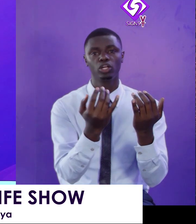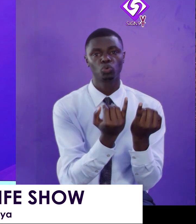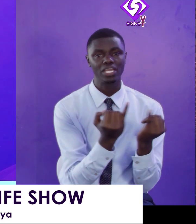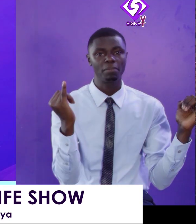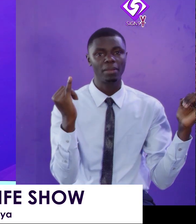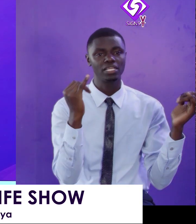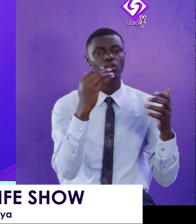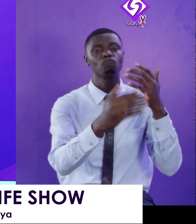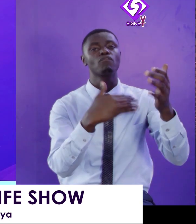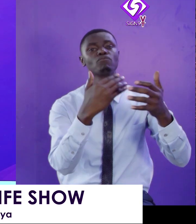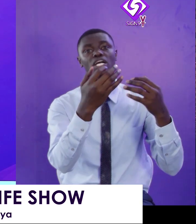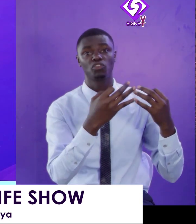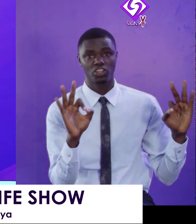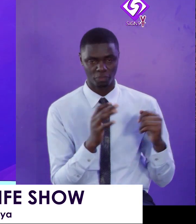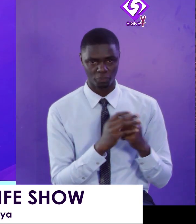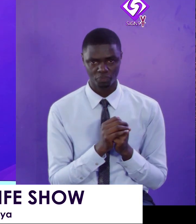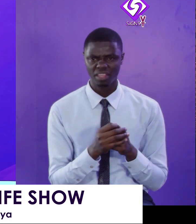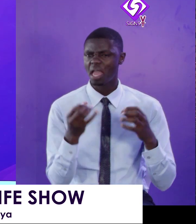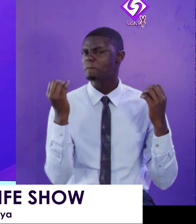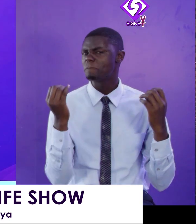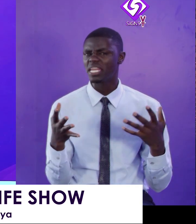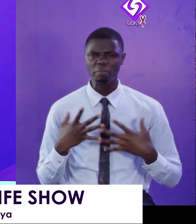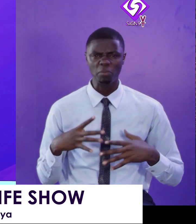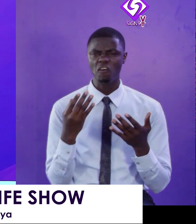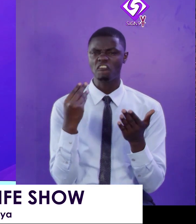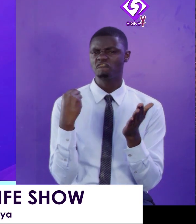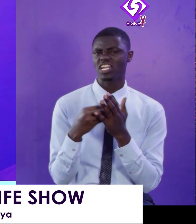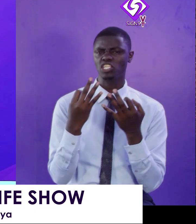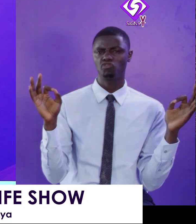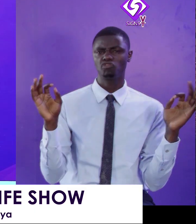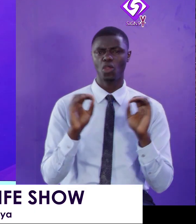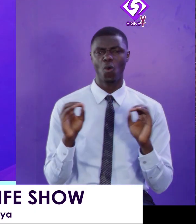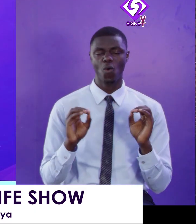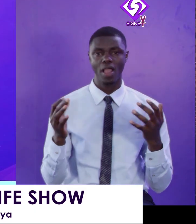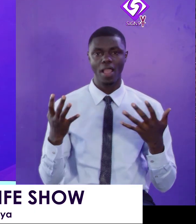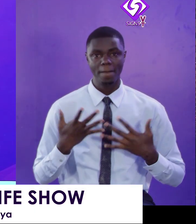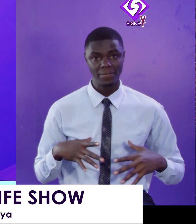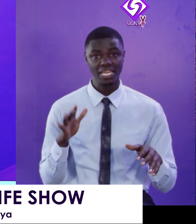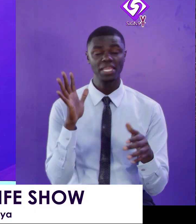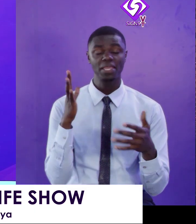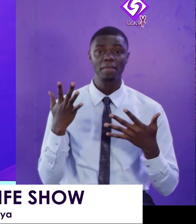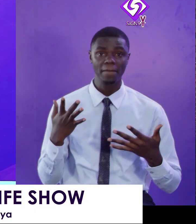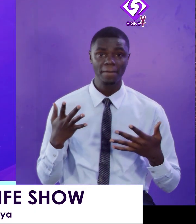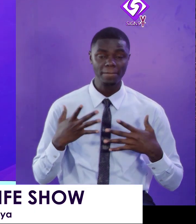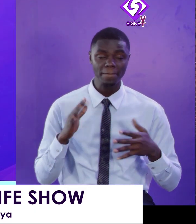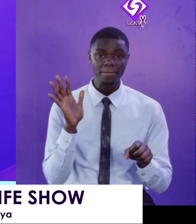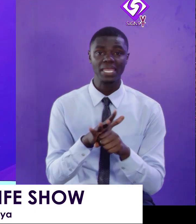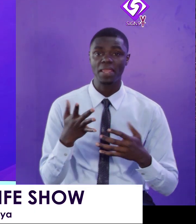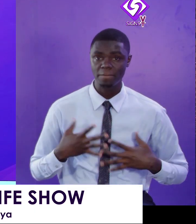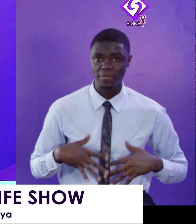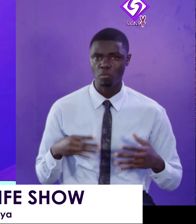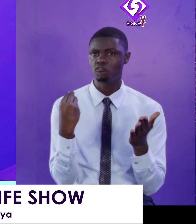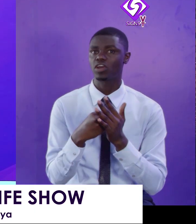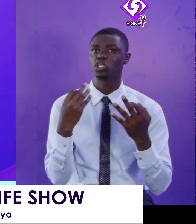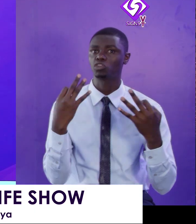way, not so many of us are financially free, because many of the people who are financially free are, you can